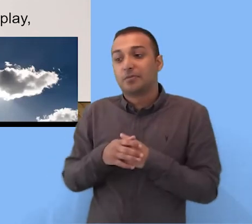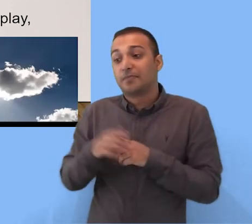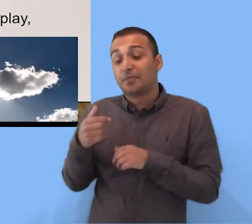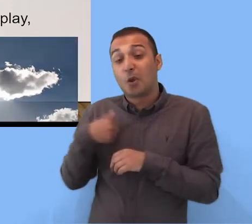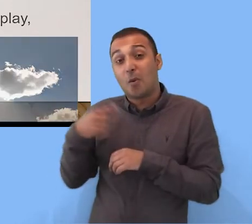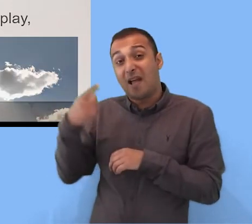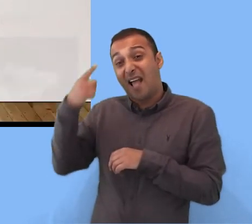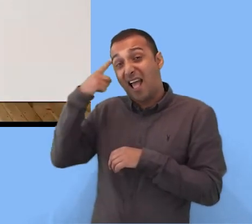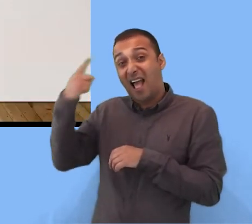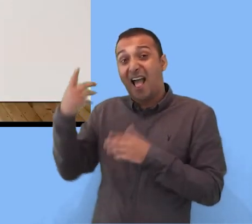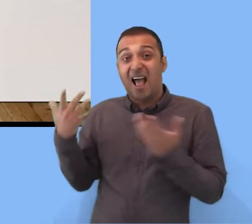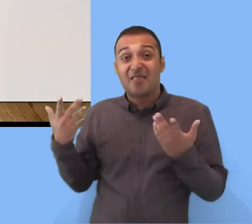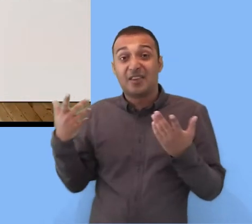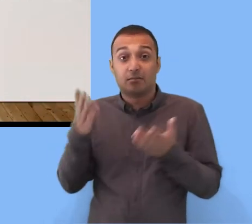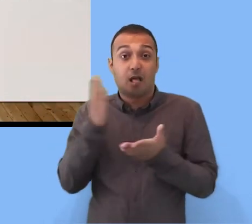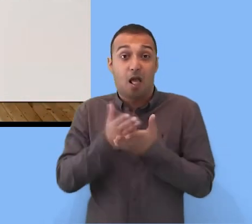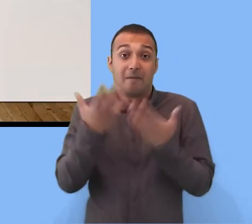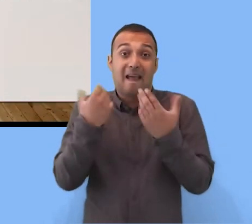lose those.